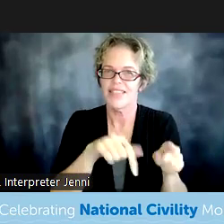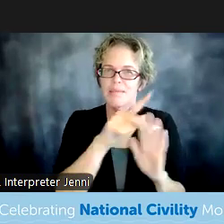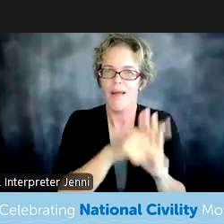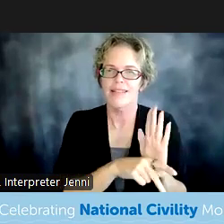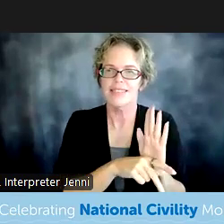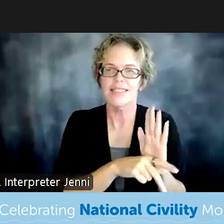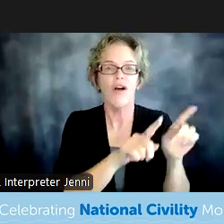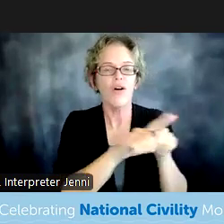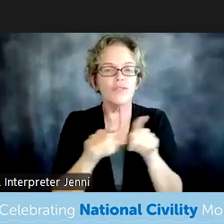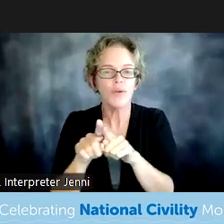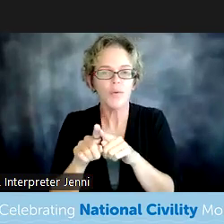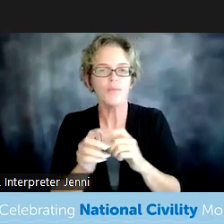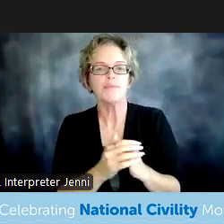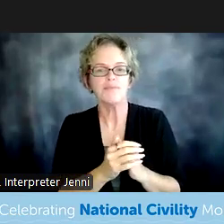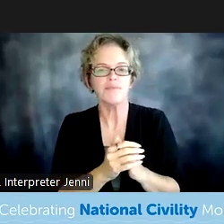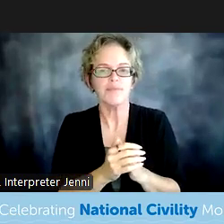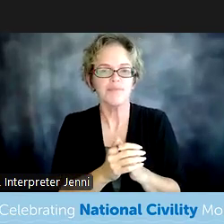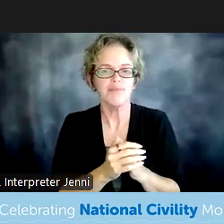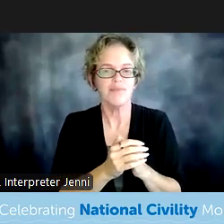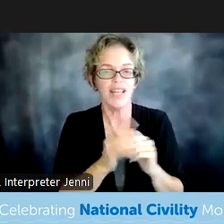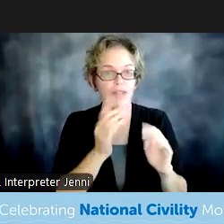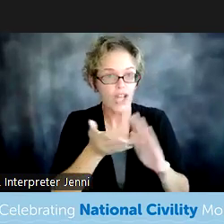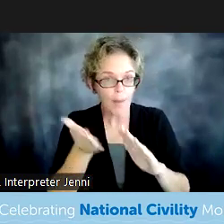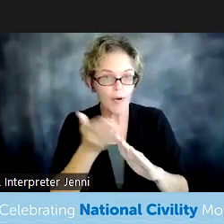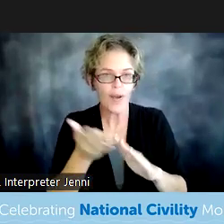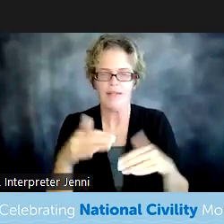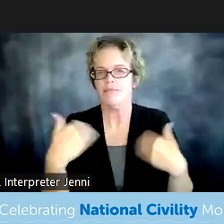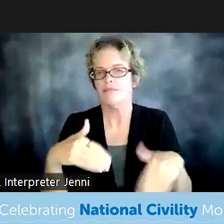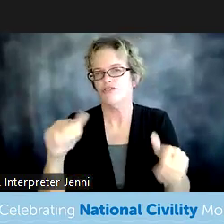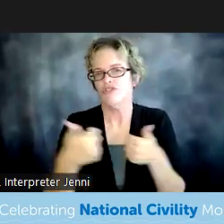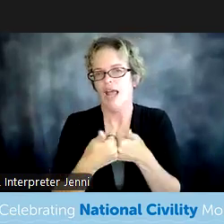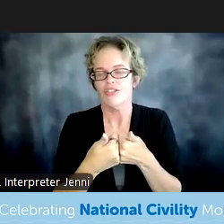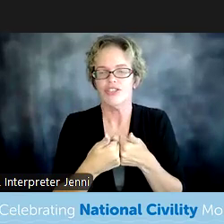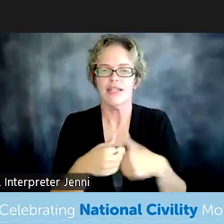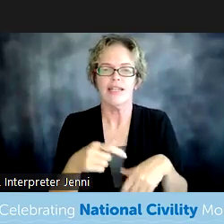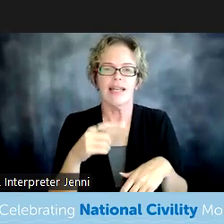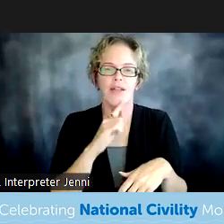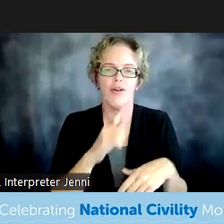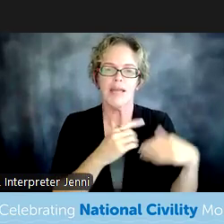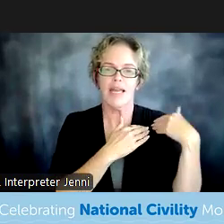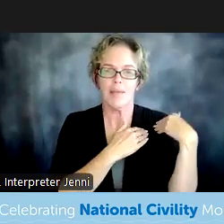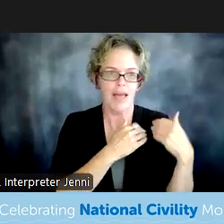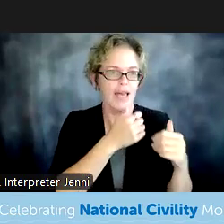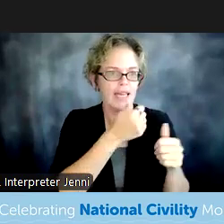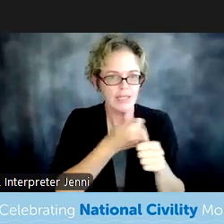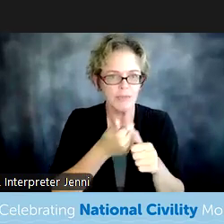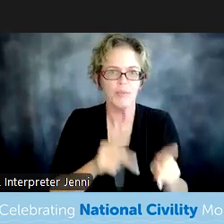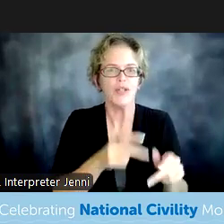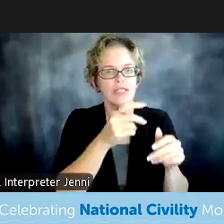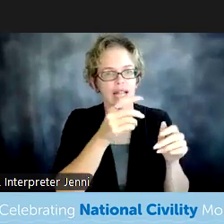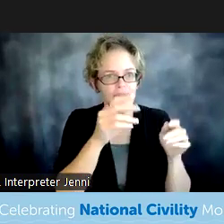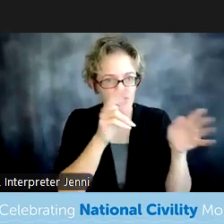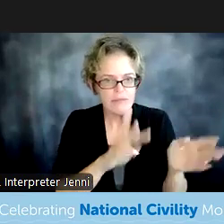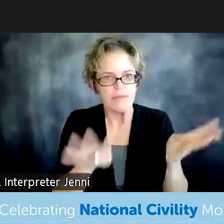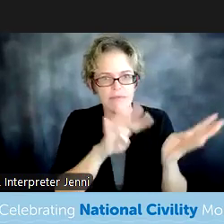and it's also operationally challenging, and it would be a manual workload, and there may not be